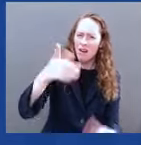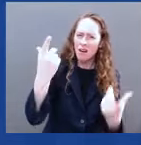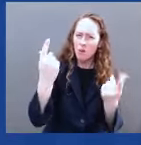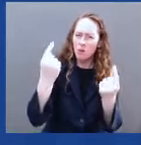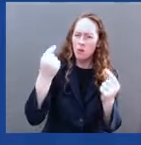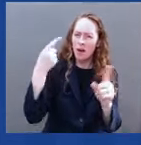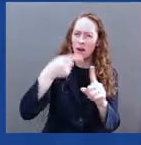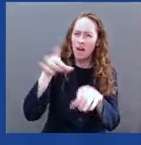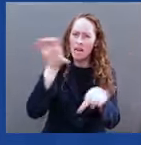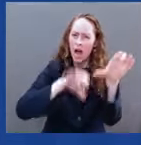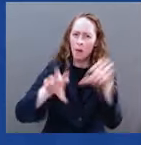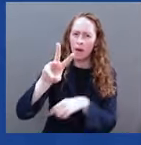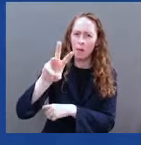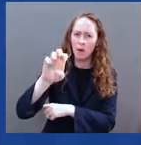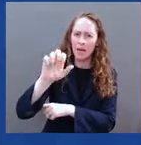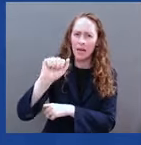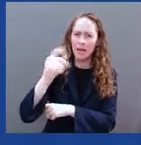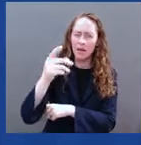NATO?